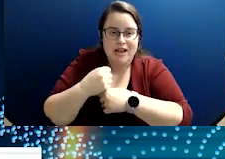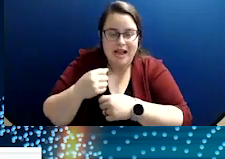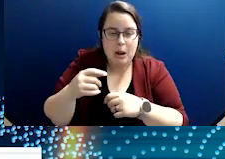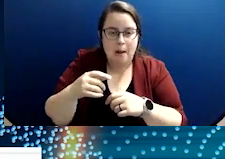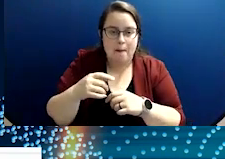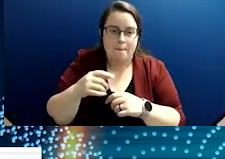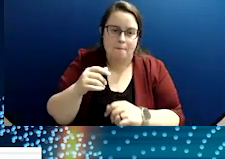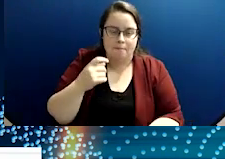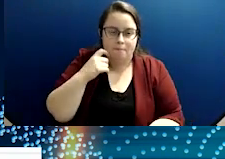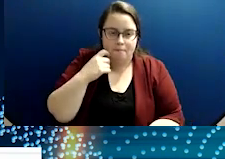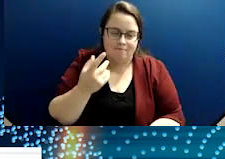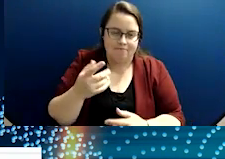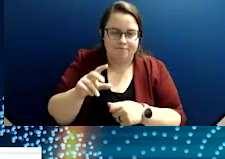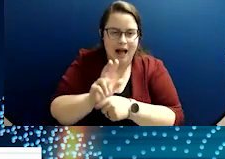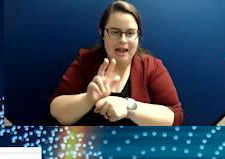made of rainbow cake,